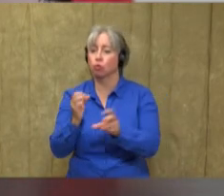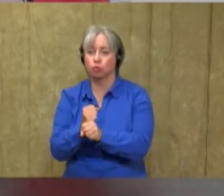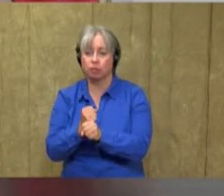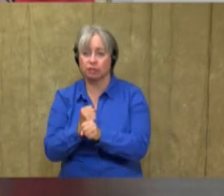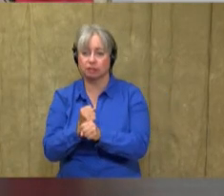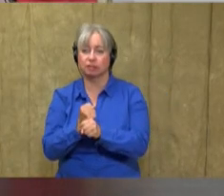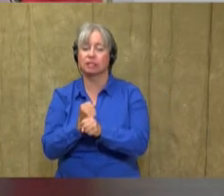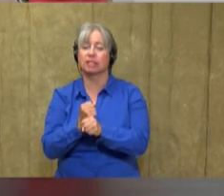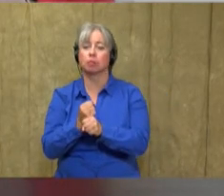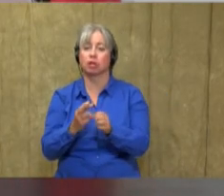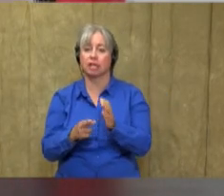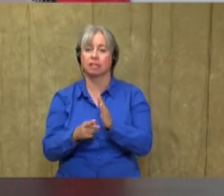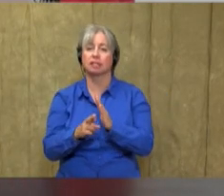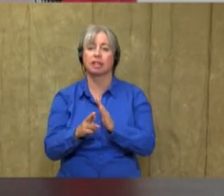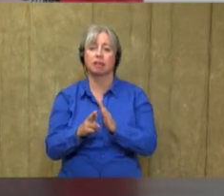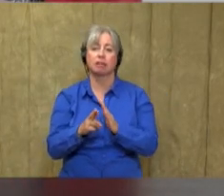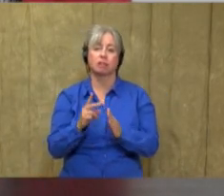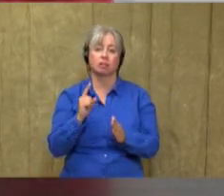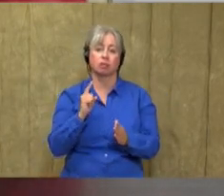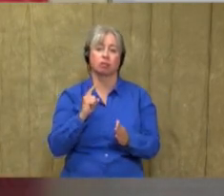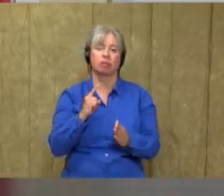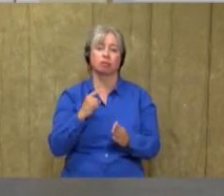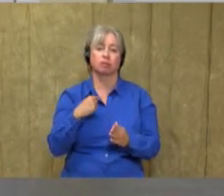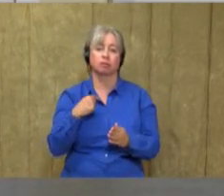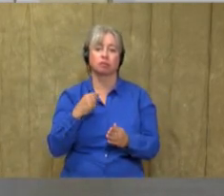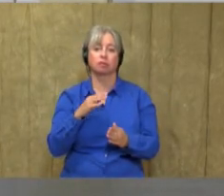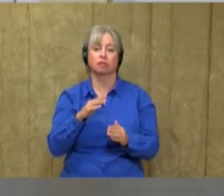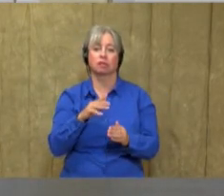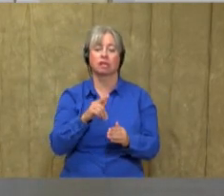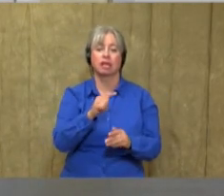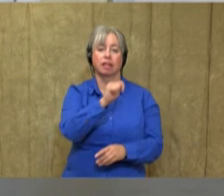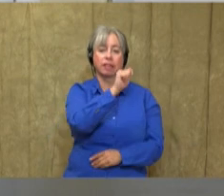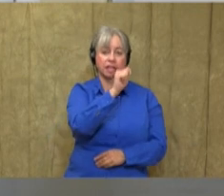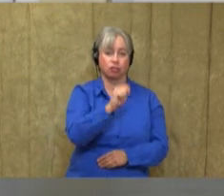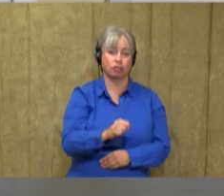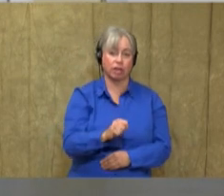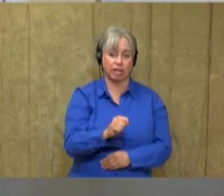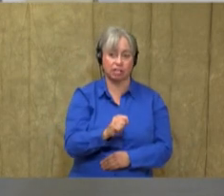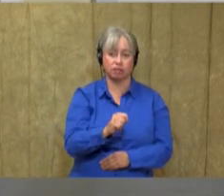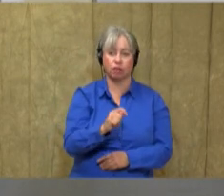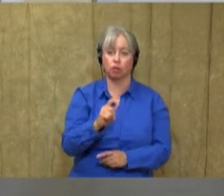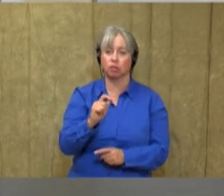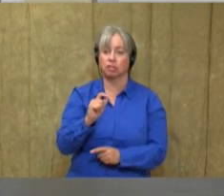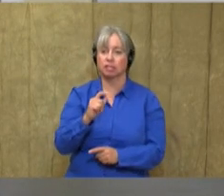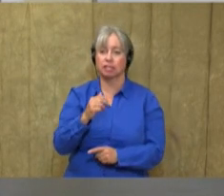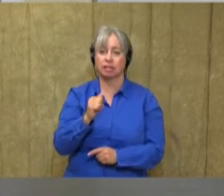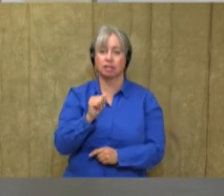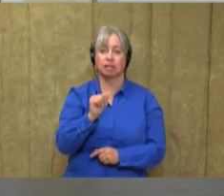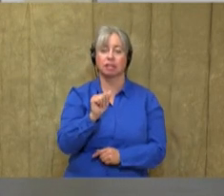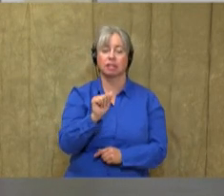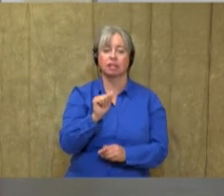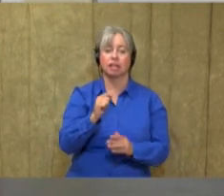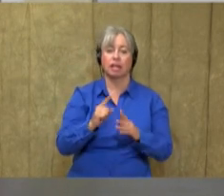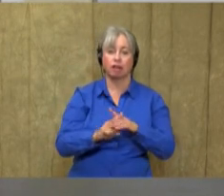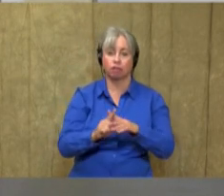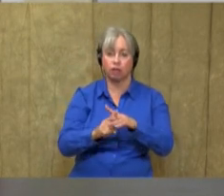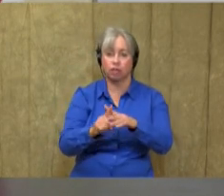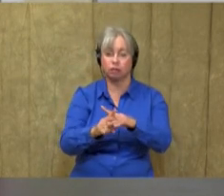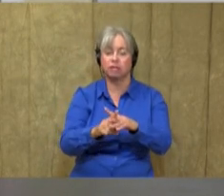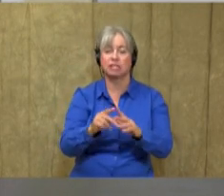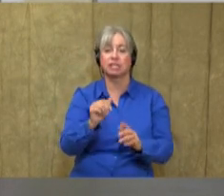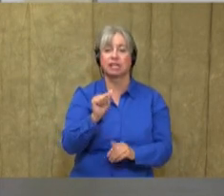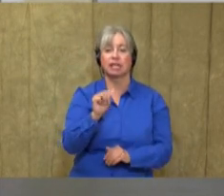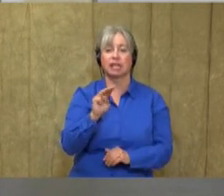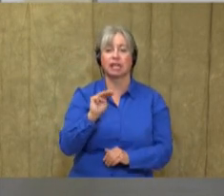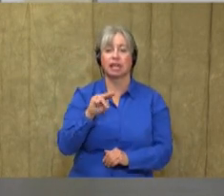wave properties. So we have our transverse wave with our amplitude and frequency. Now you've